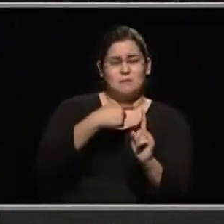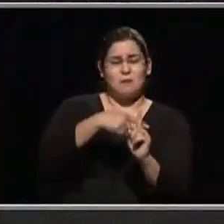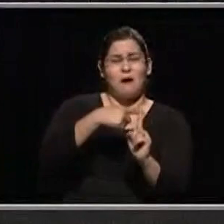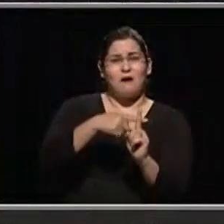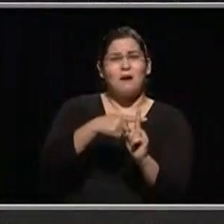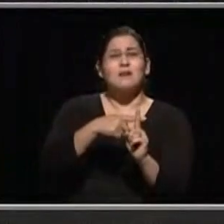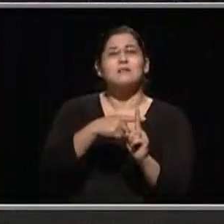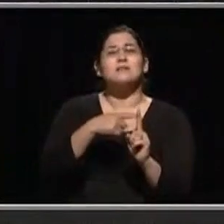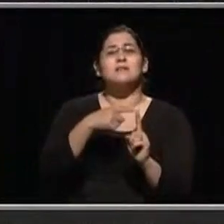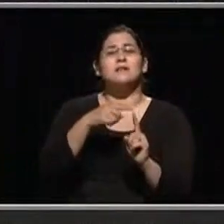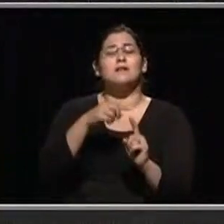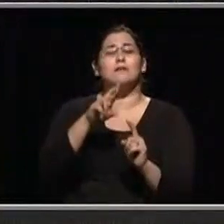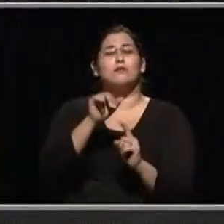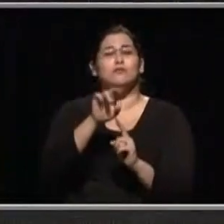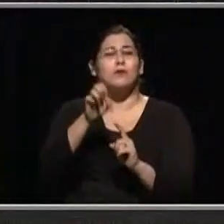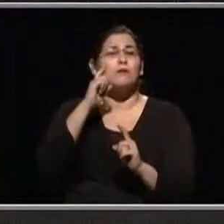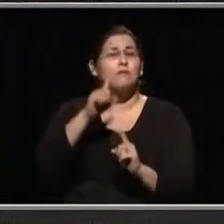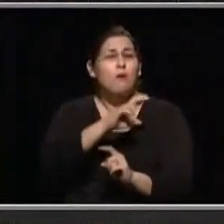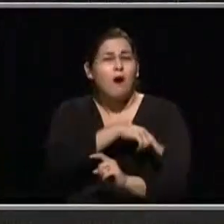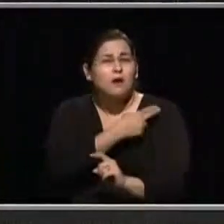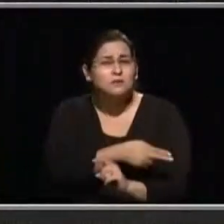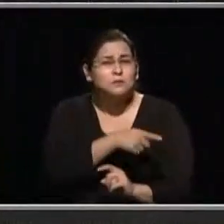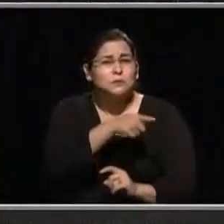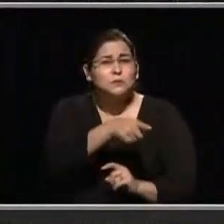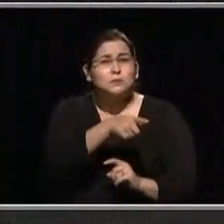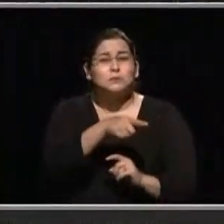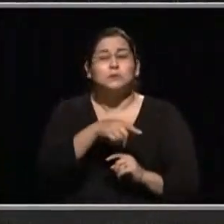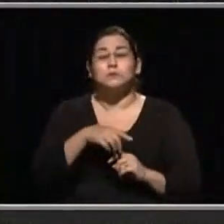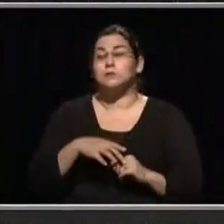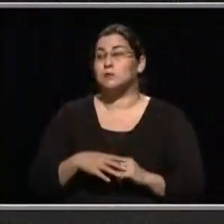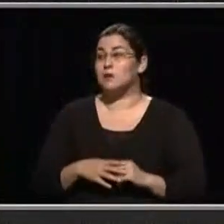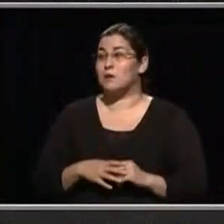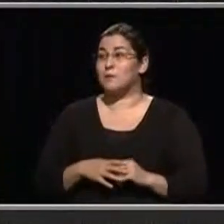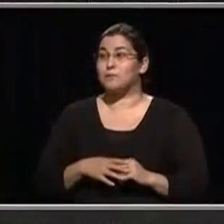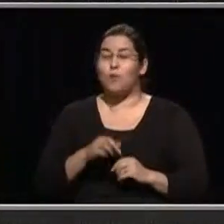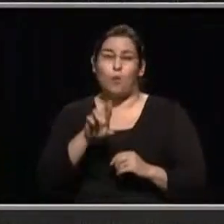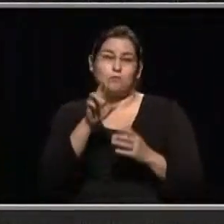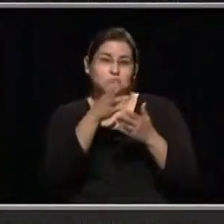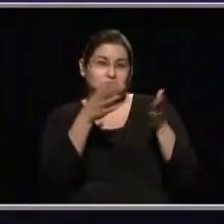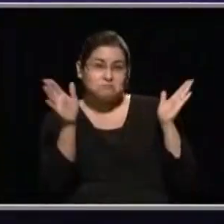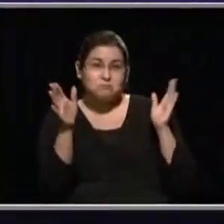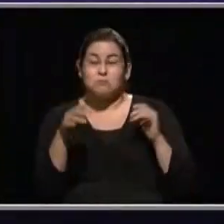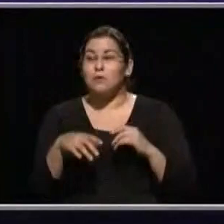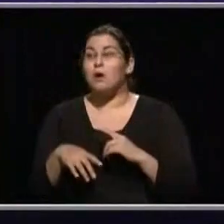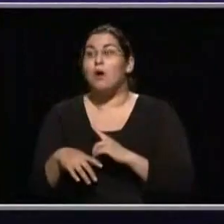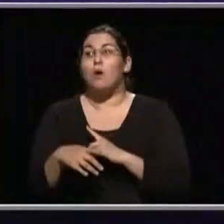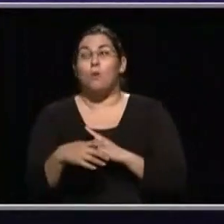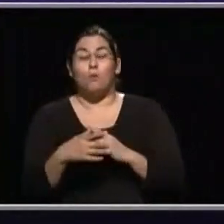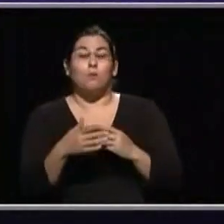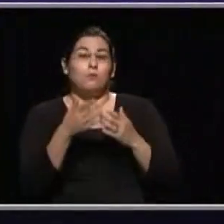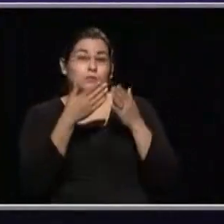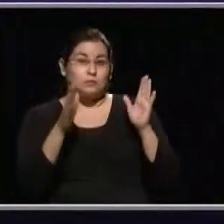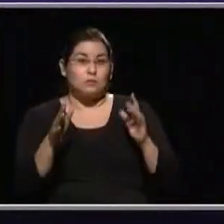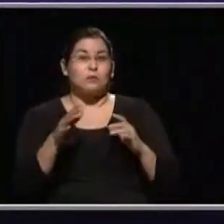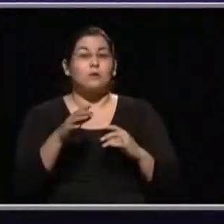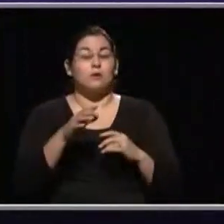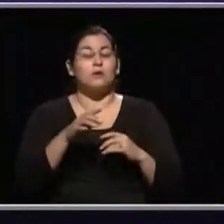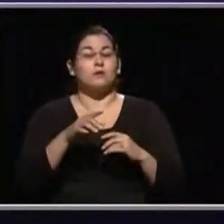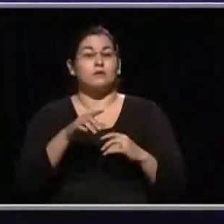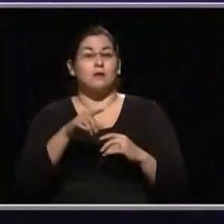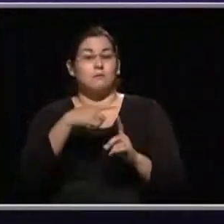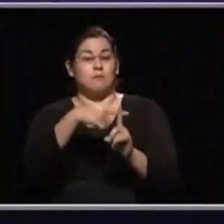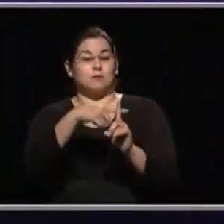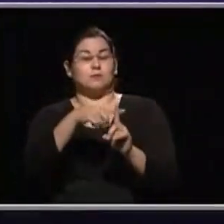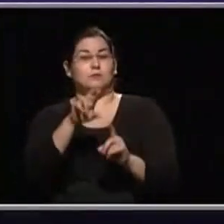COVID-19 cases at the hospitals? At the hospitals? Bexar So County? in general, we update the positivity